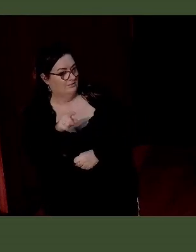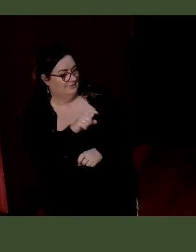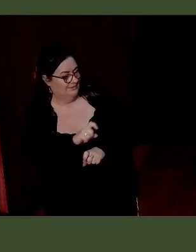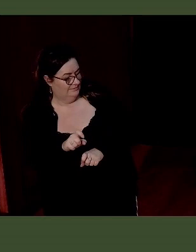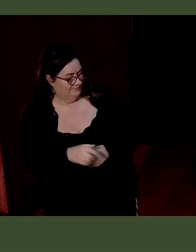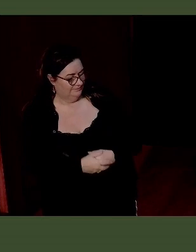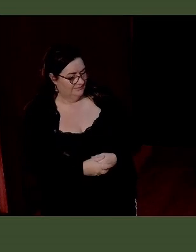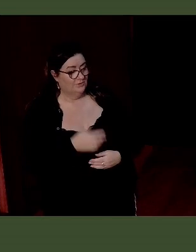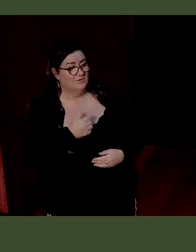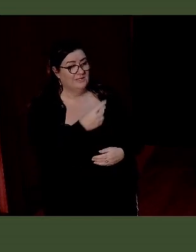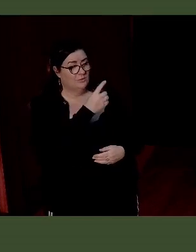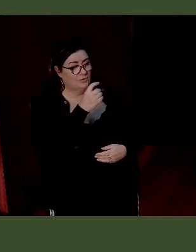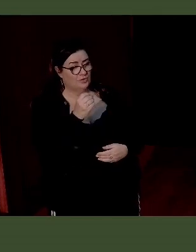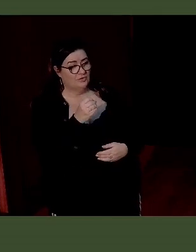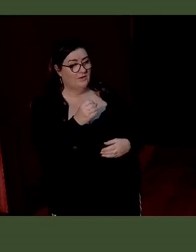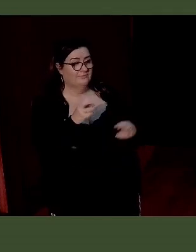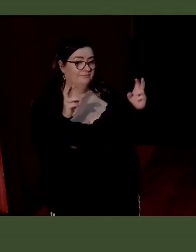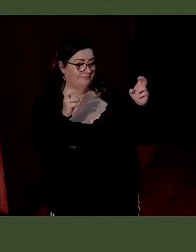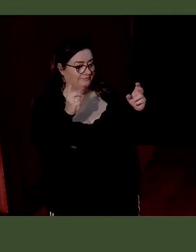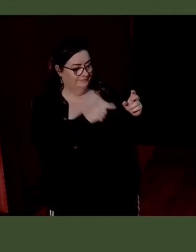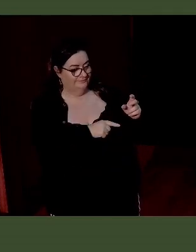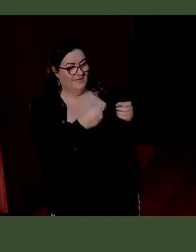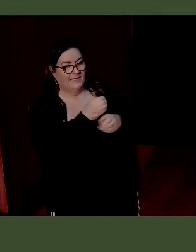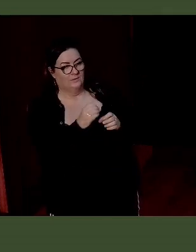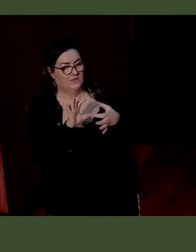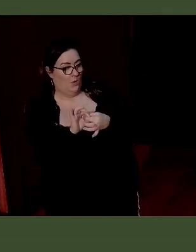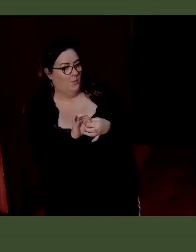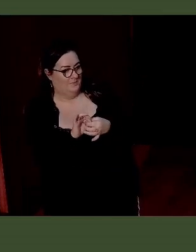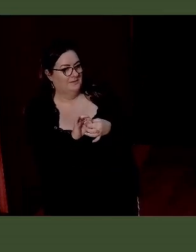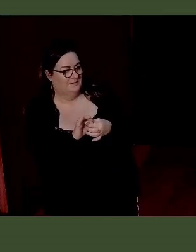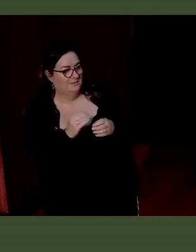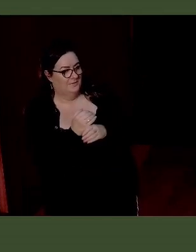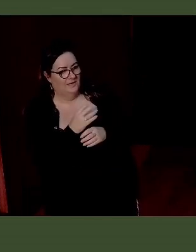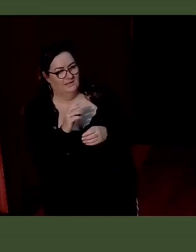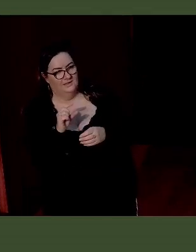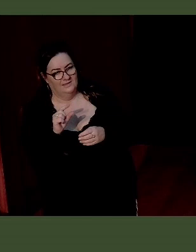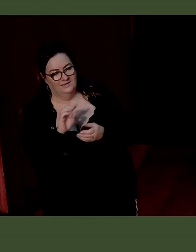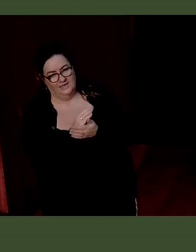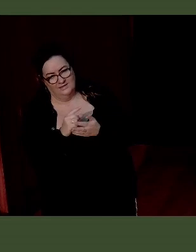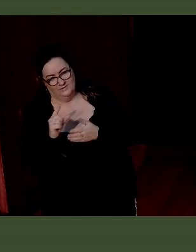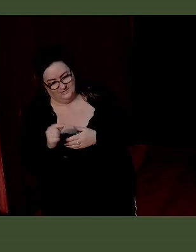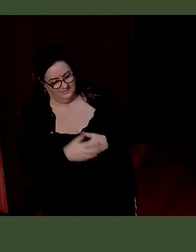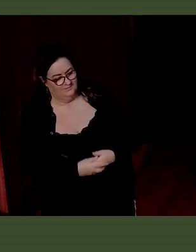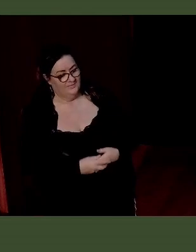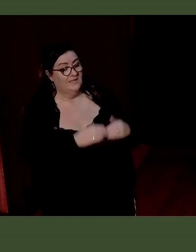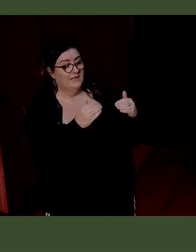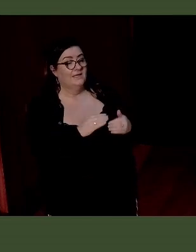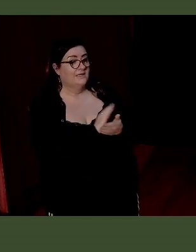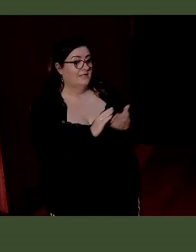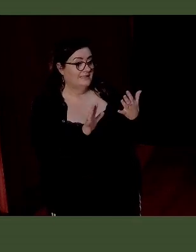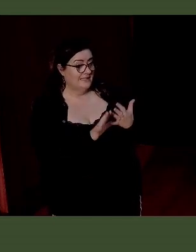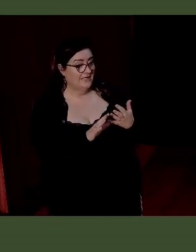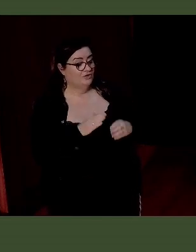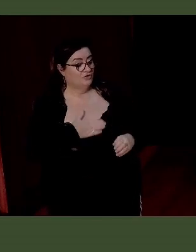So there were almost 100 fewer workhouses slash county homes by the mid-1920s. In 1910, only one place